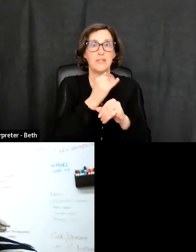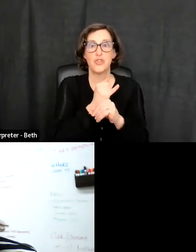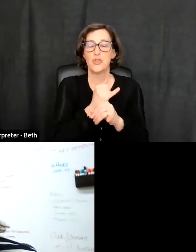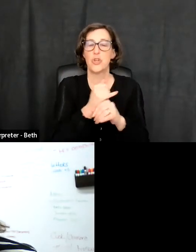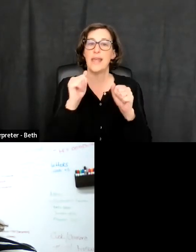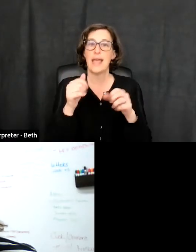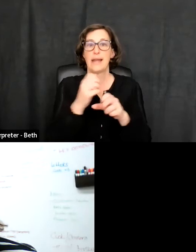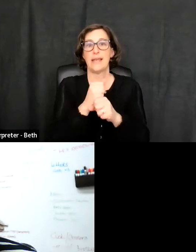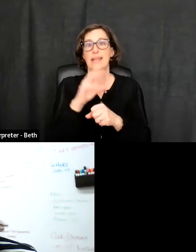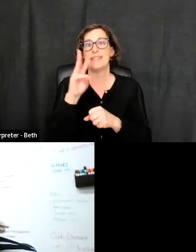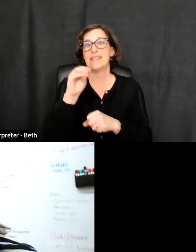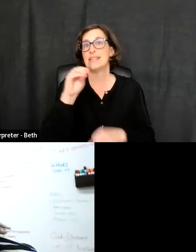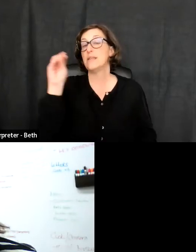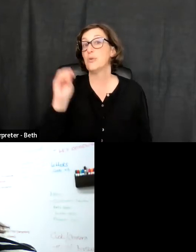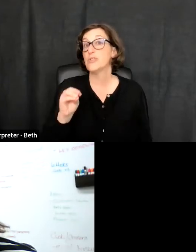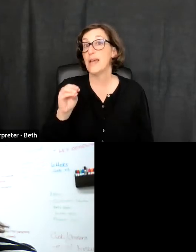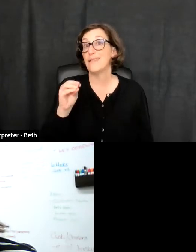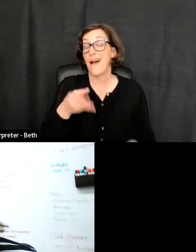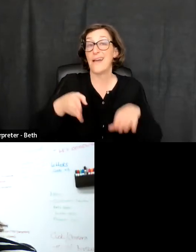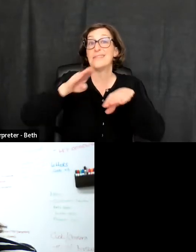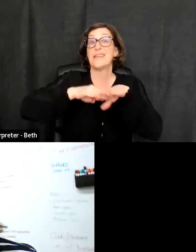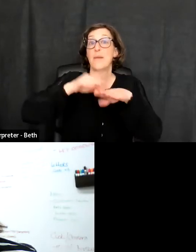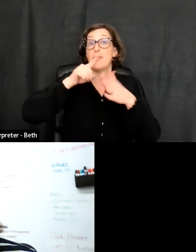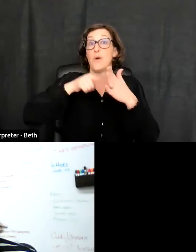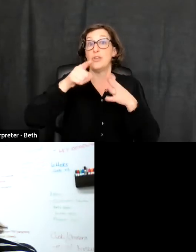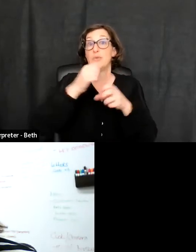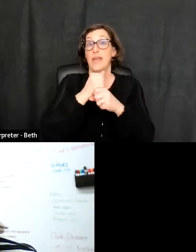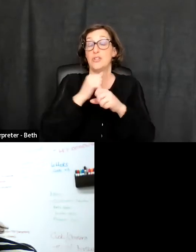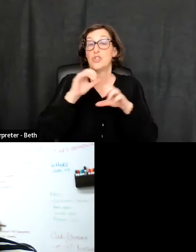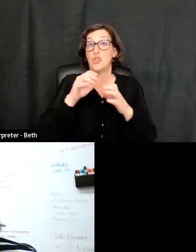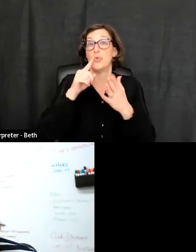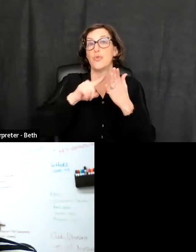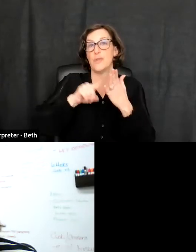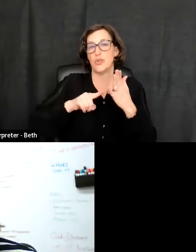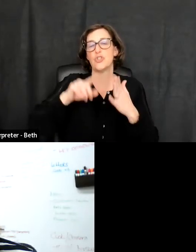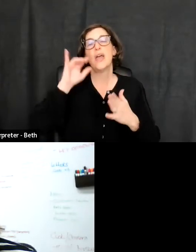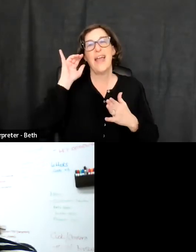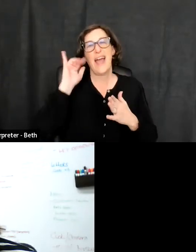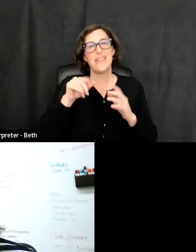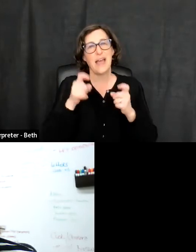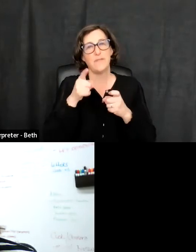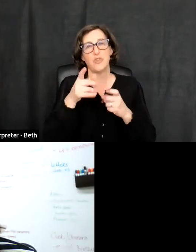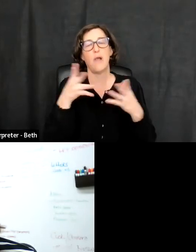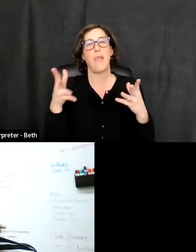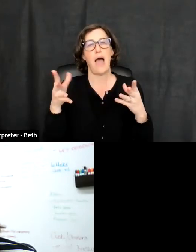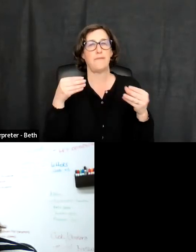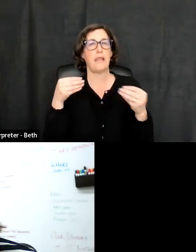could get 60% on top of what you get to do the research. And that's pretty, that gives you a lot of leverage.